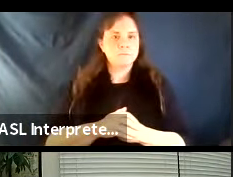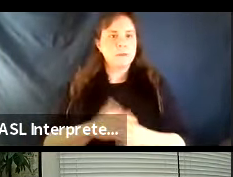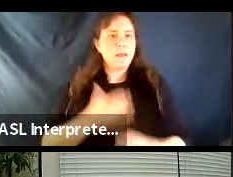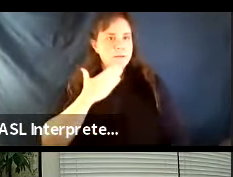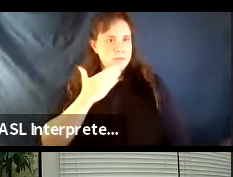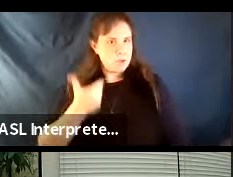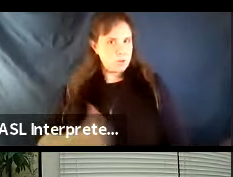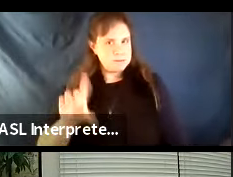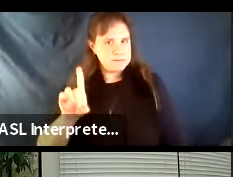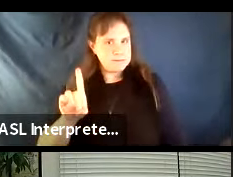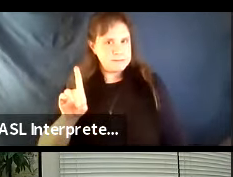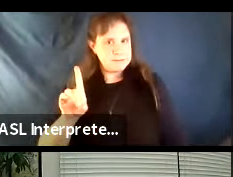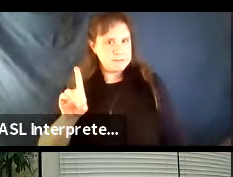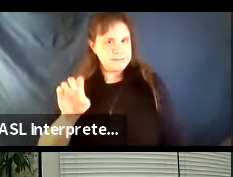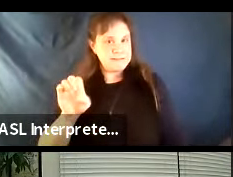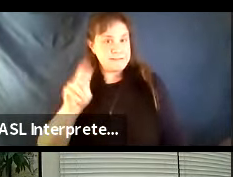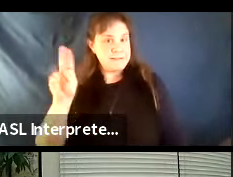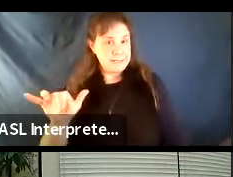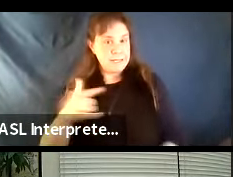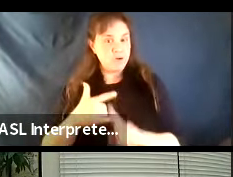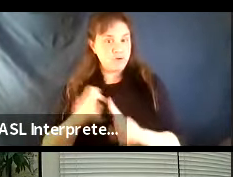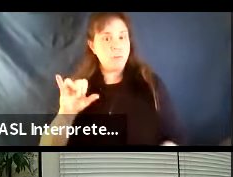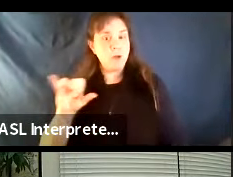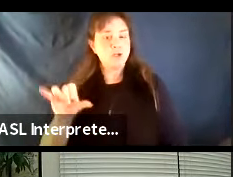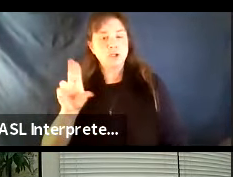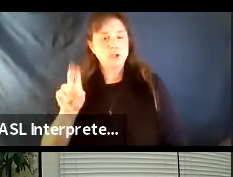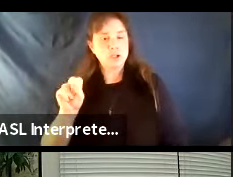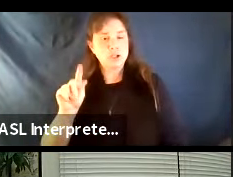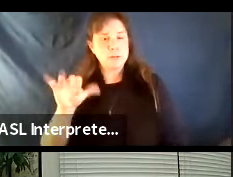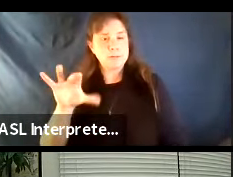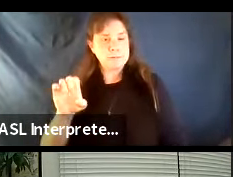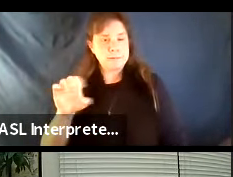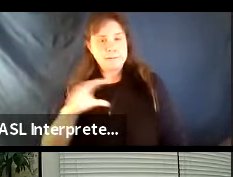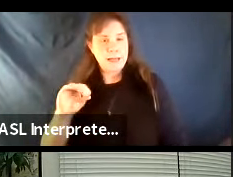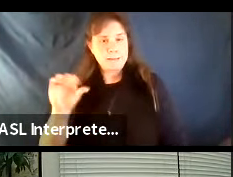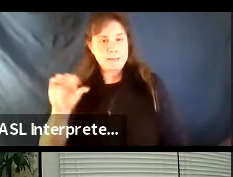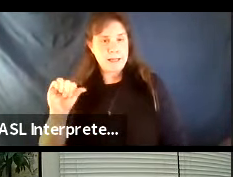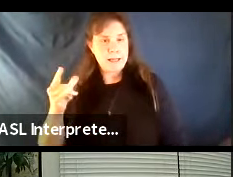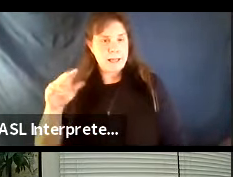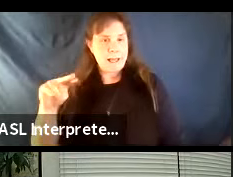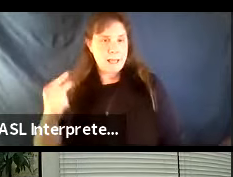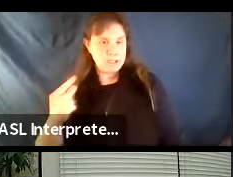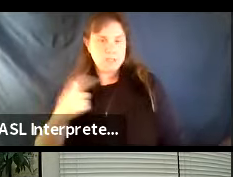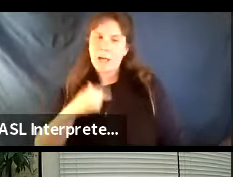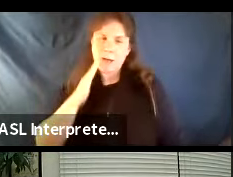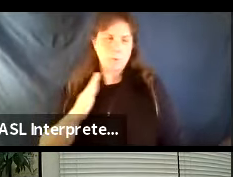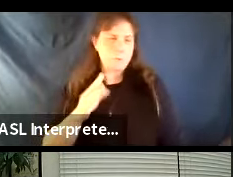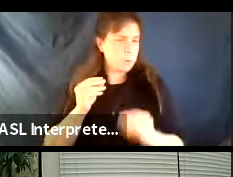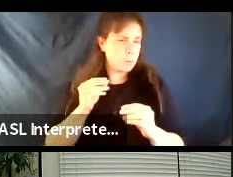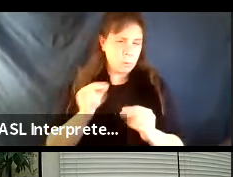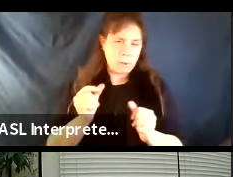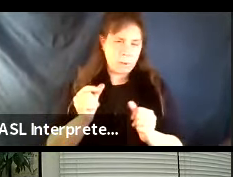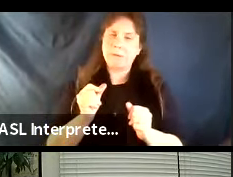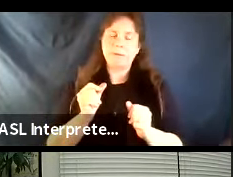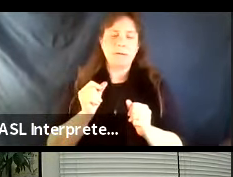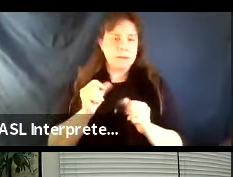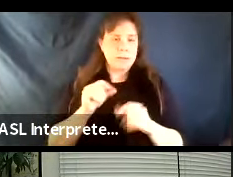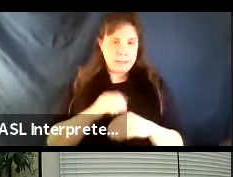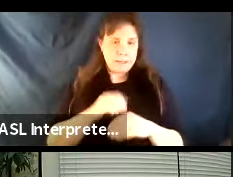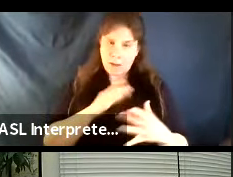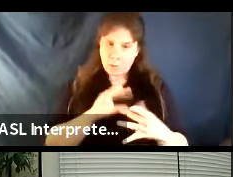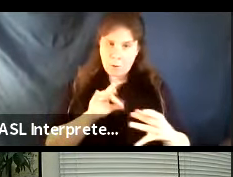Justice and Aging. I feel like the last 2 meetings I've gone at the very end, so I'll try to be super succinct in my comments. This